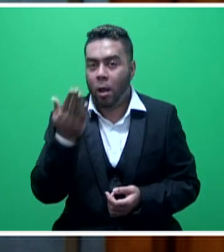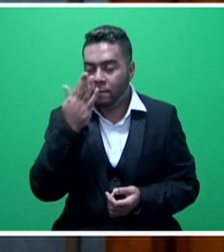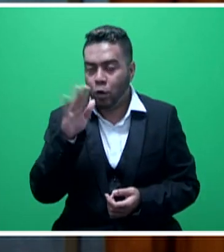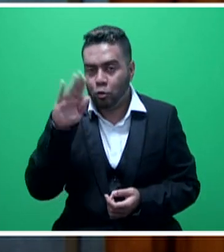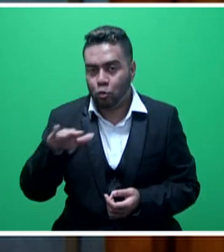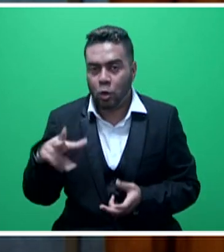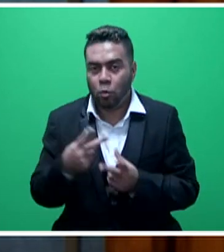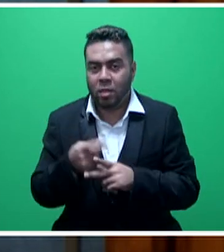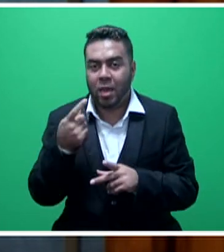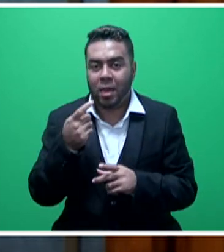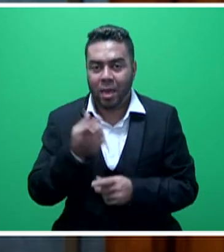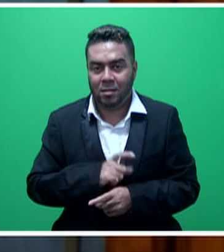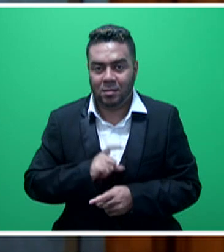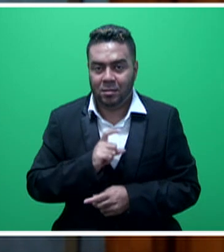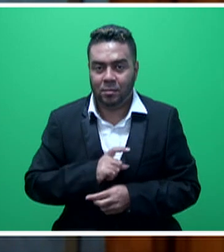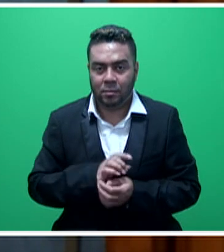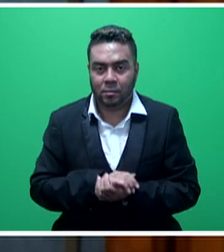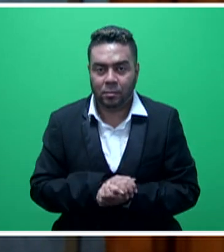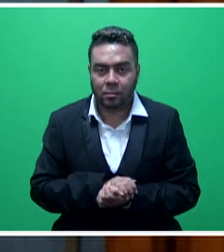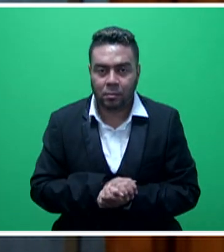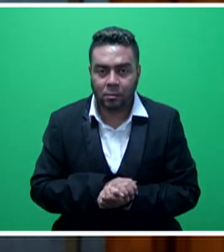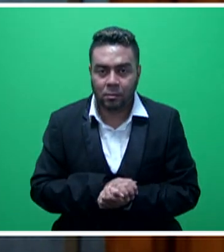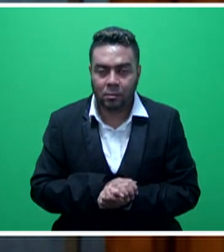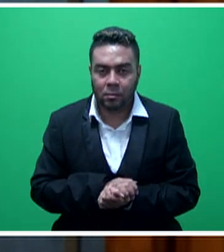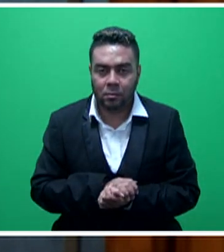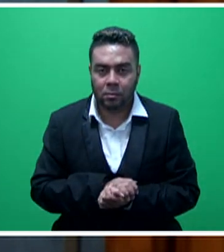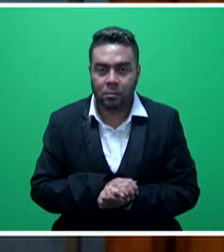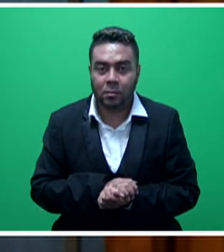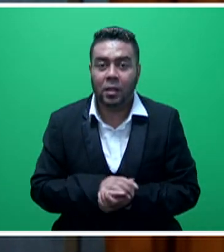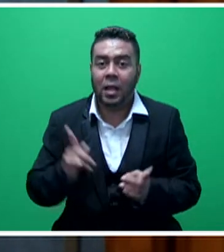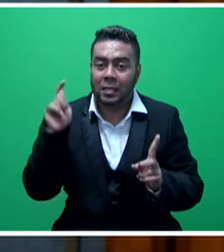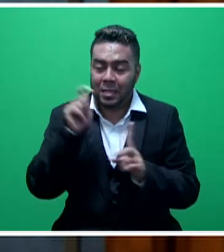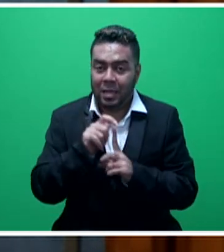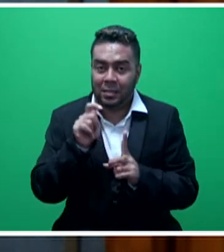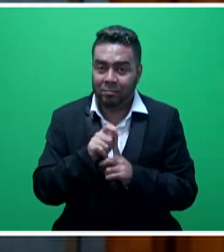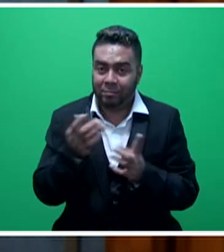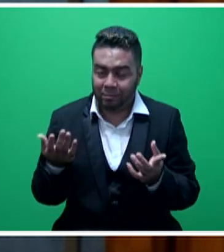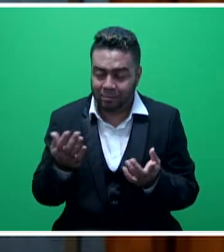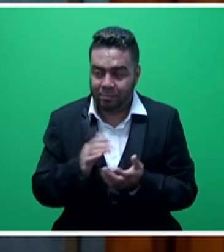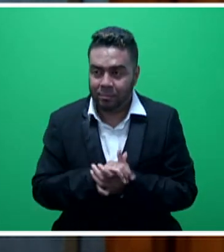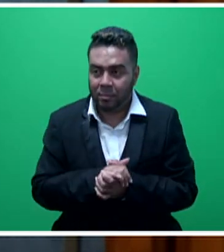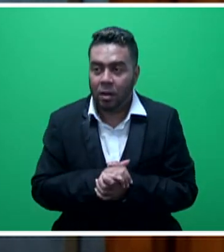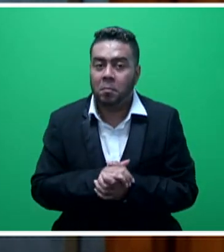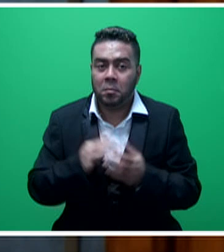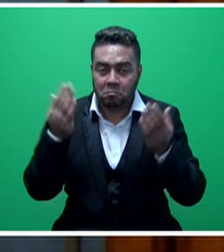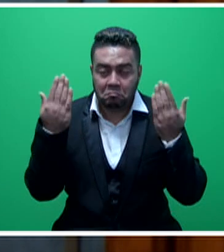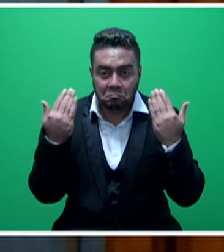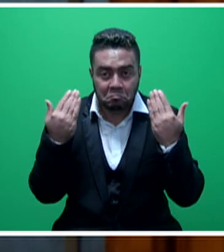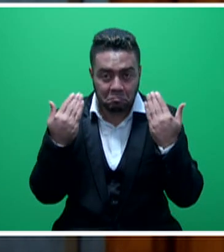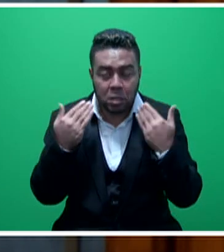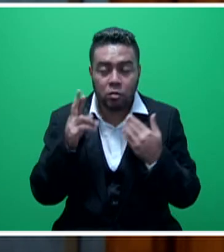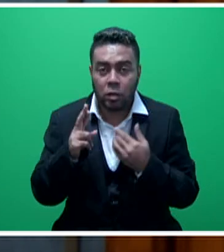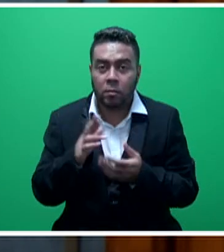cancer. The preventative program delivery, a targeted approach, Mr. Speaker, sir, wellness,